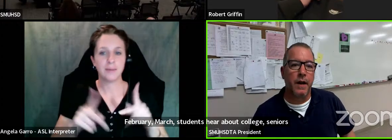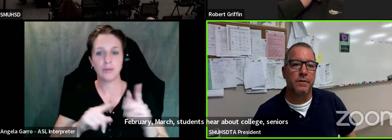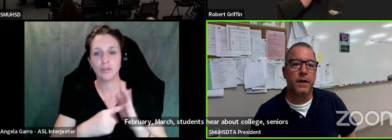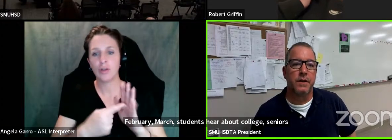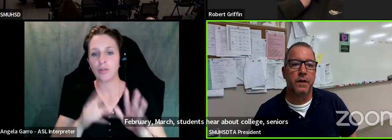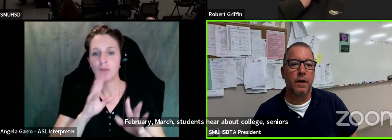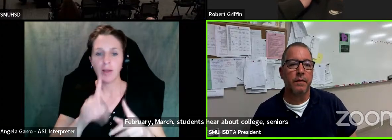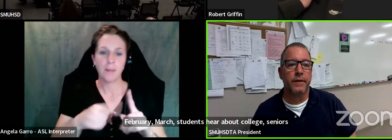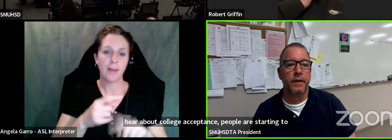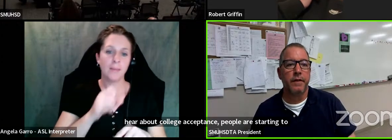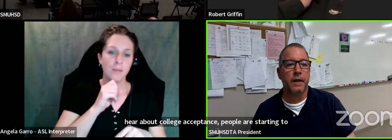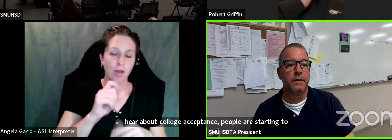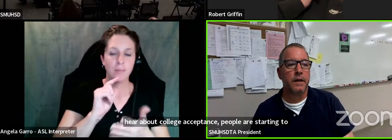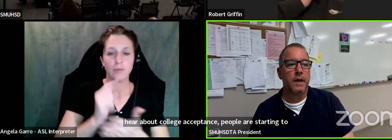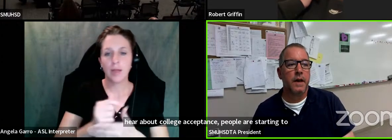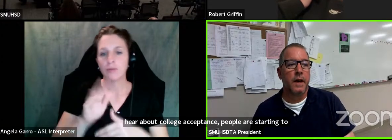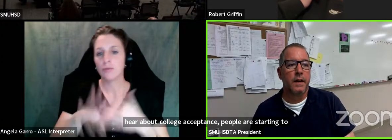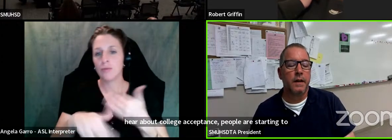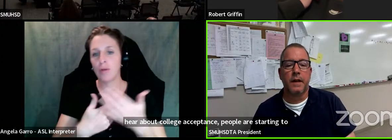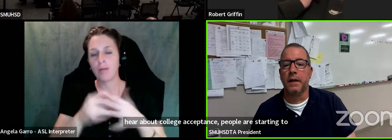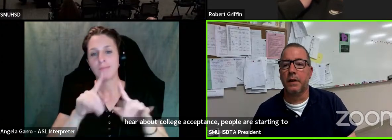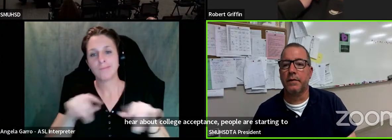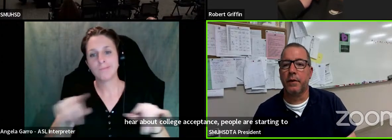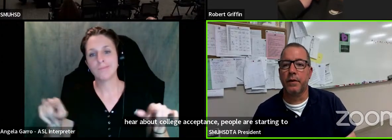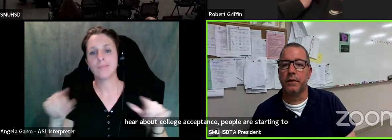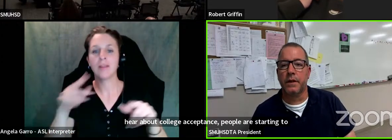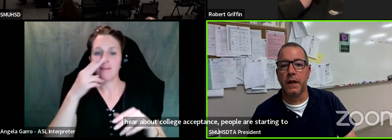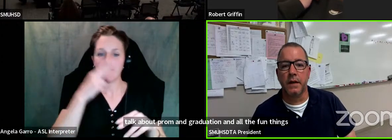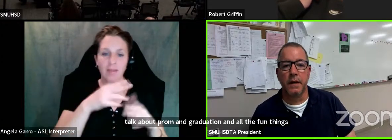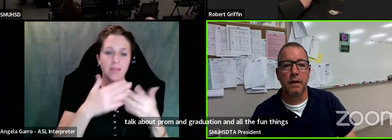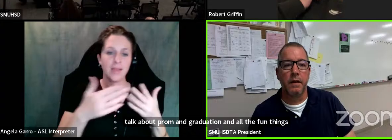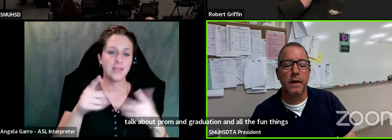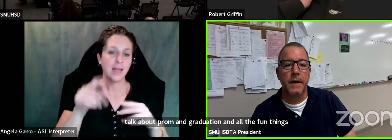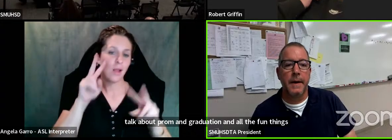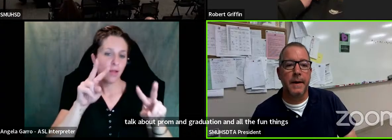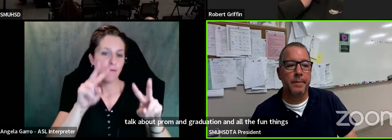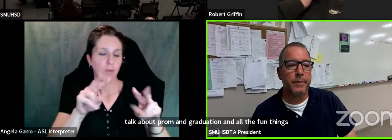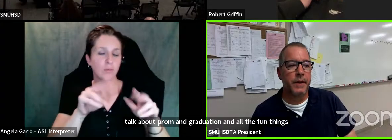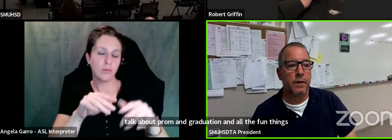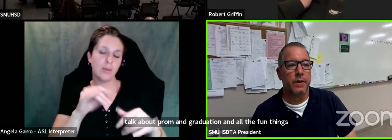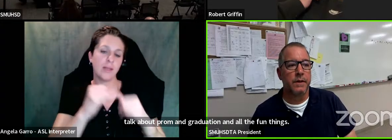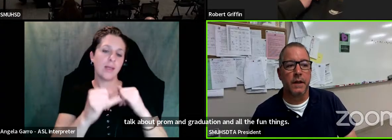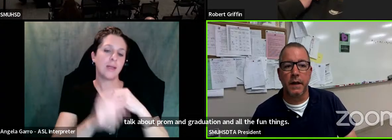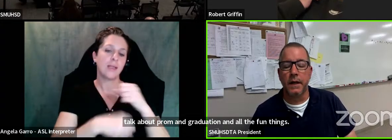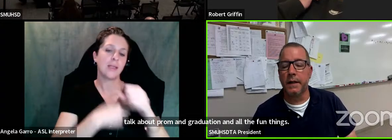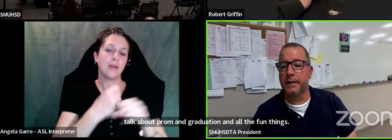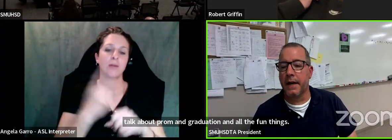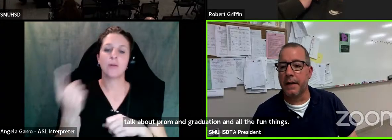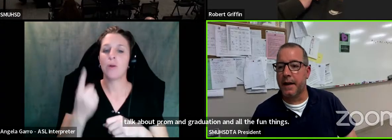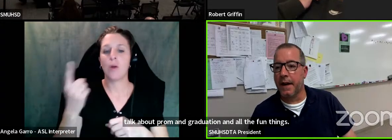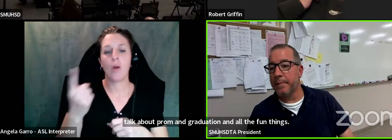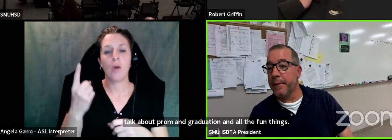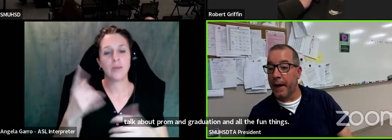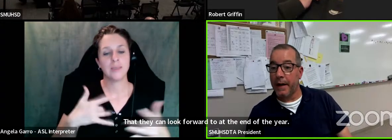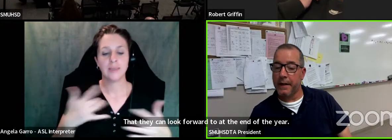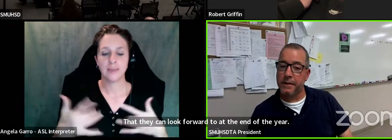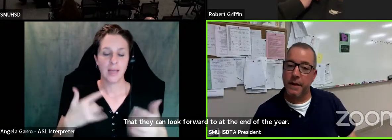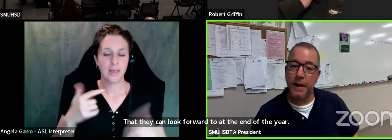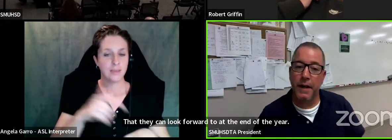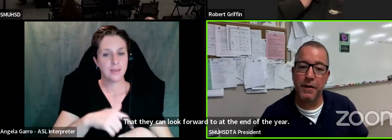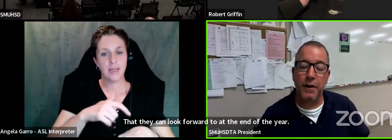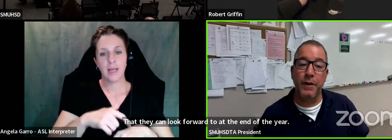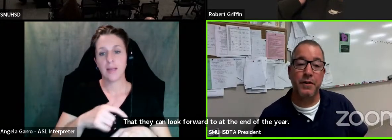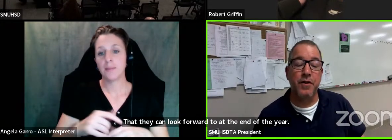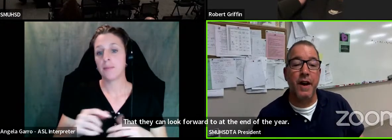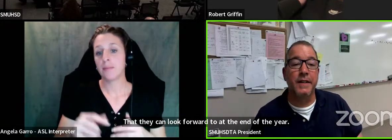prom and graduation and all the fun things that they can look forward to at the end of the year. It's always an exciting time.